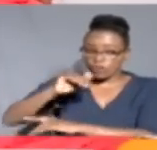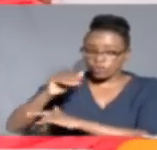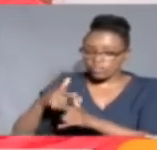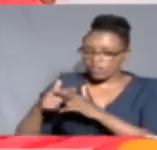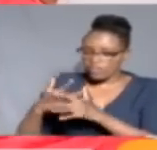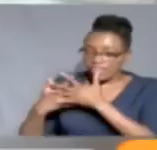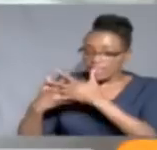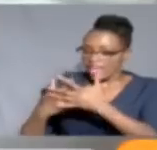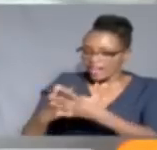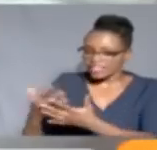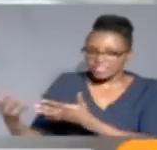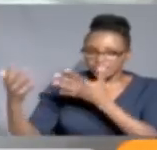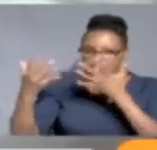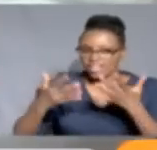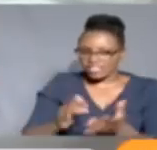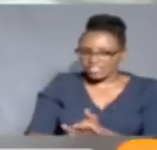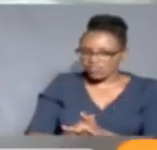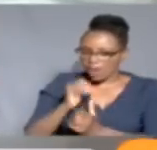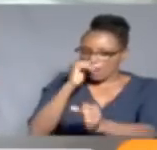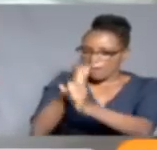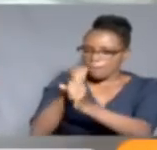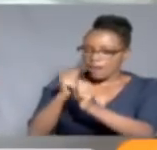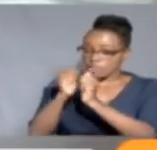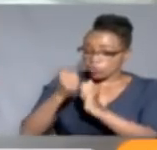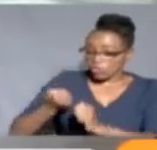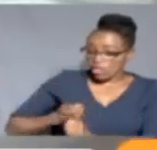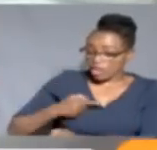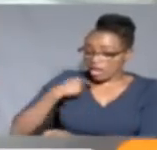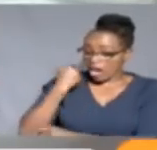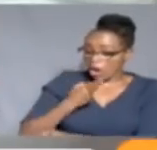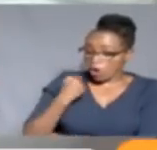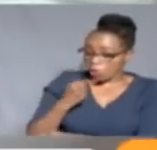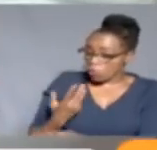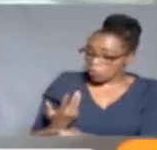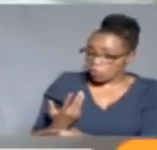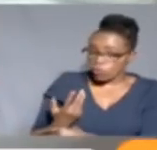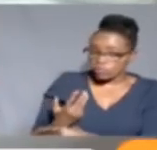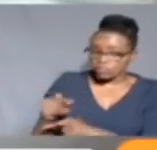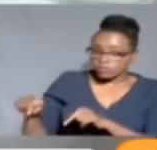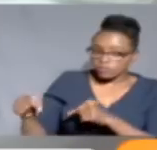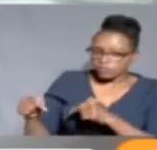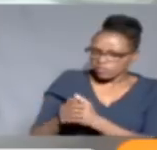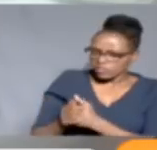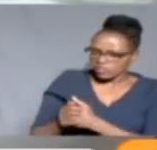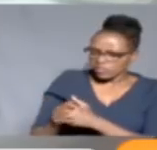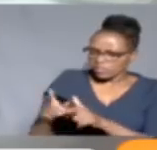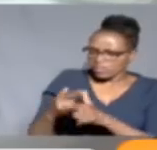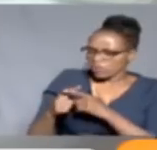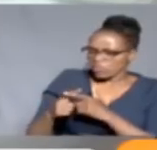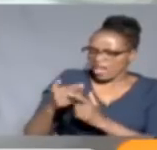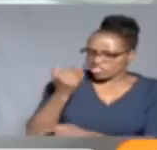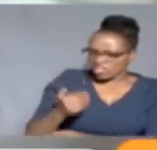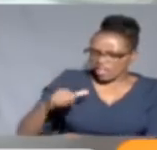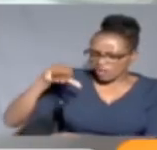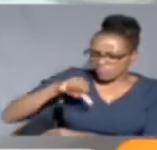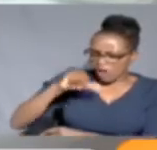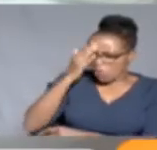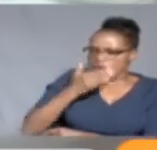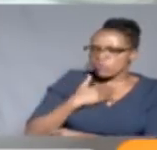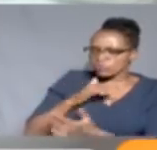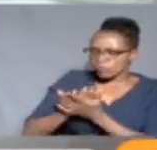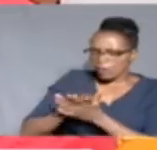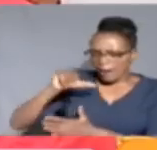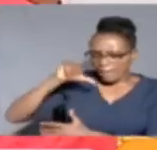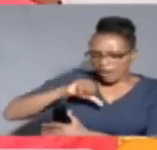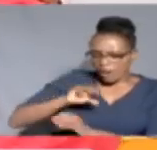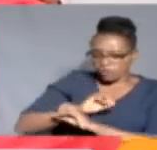arrested, taken there. I'm working with girls who've been in conflict with the law. One tells you I was caught as a child prostitute, not because I want to be a prostitute,